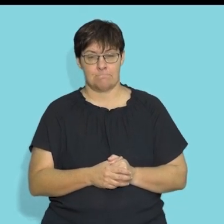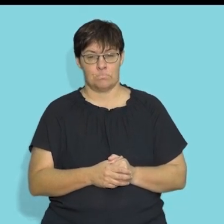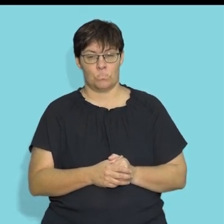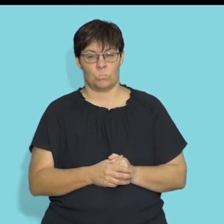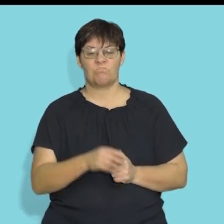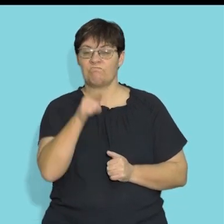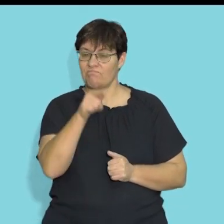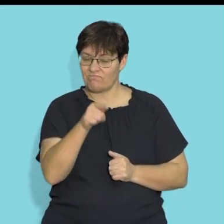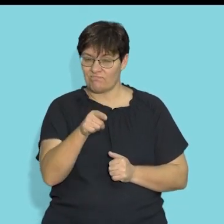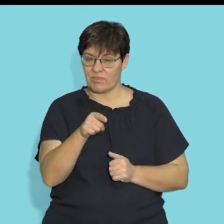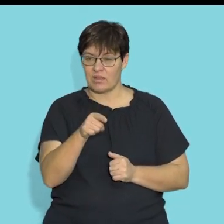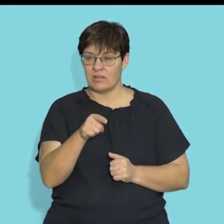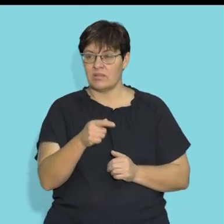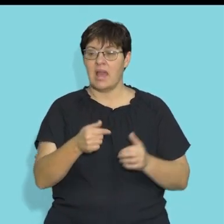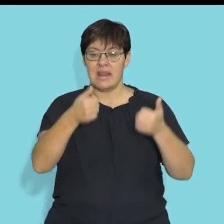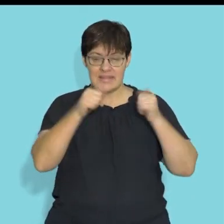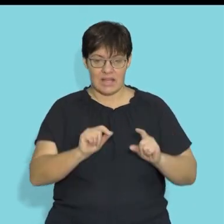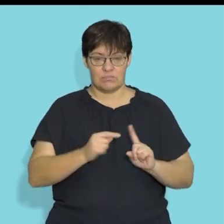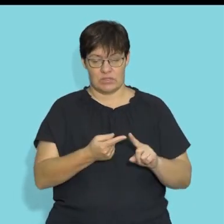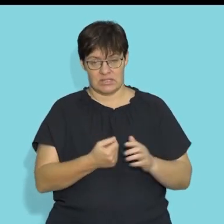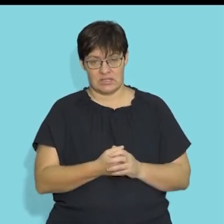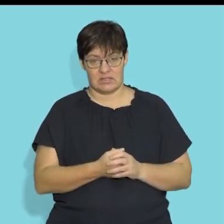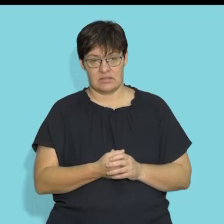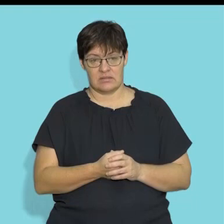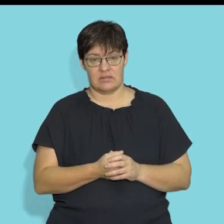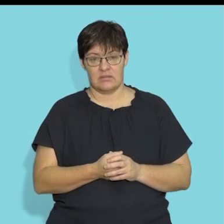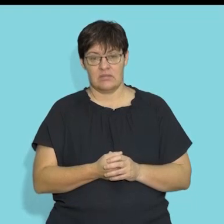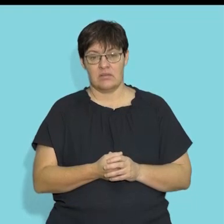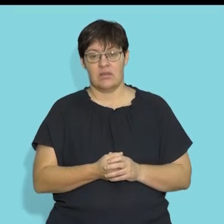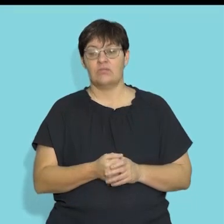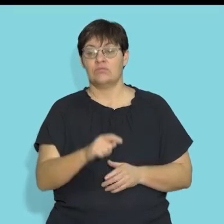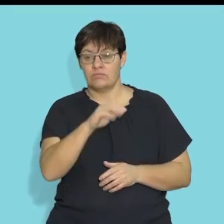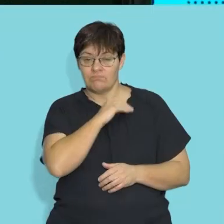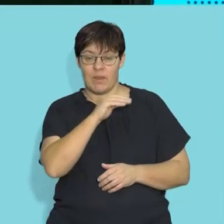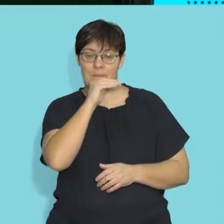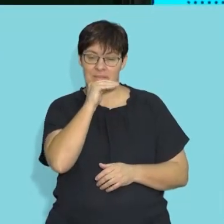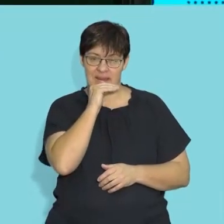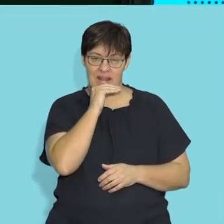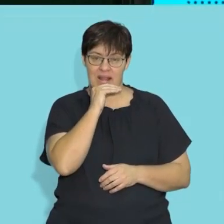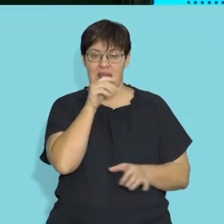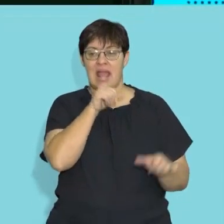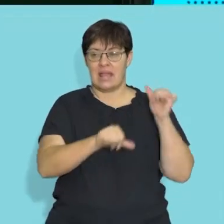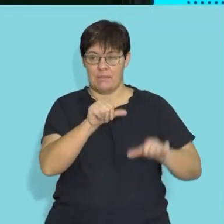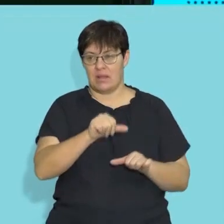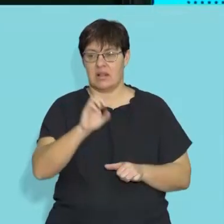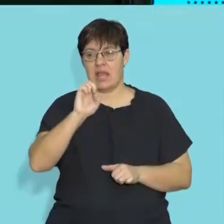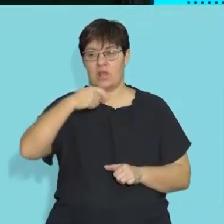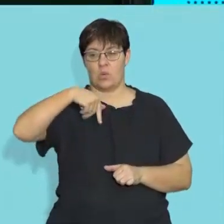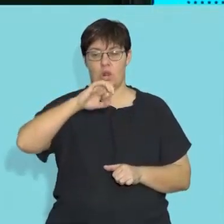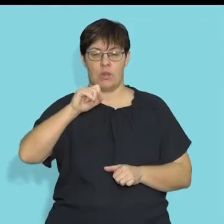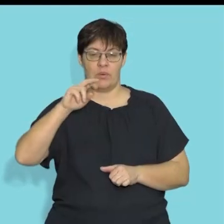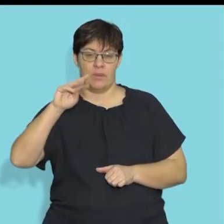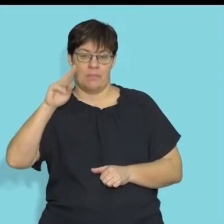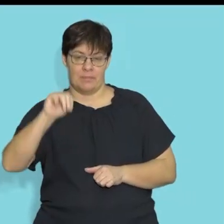And that brings us to the next point, and that brings us to the actual definition of chemical equilibrium.